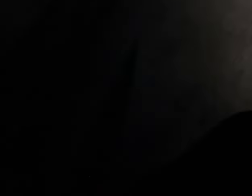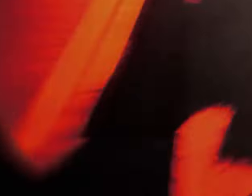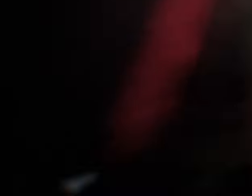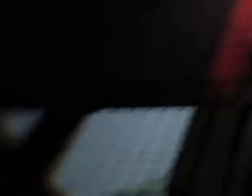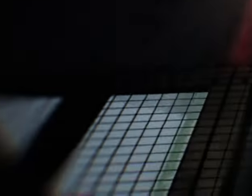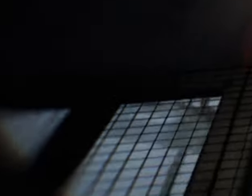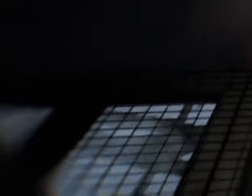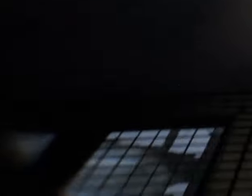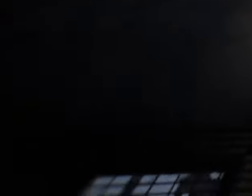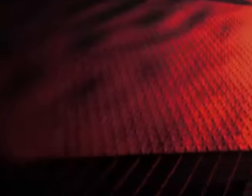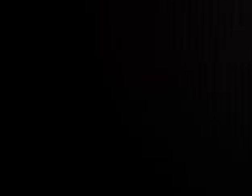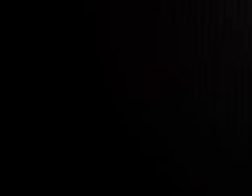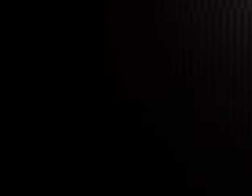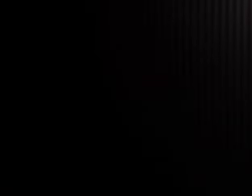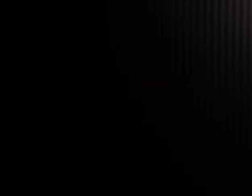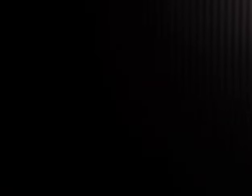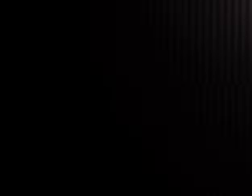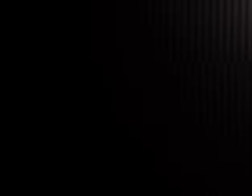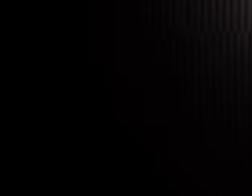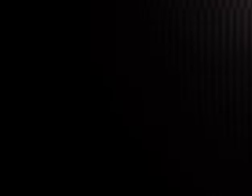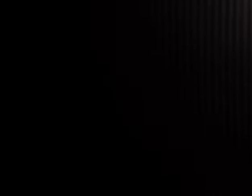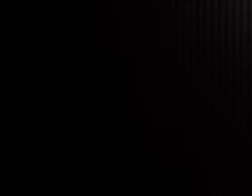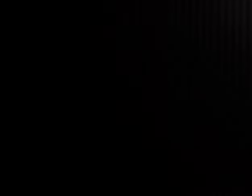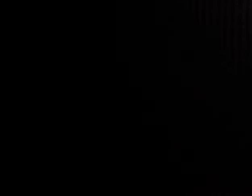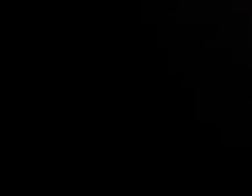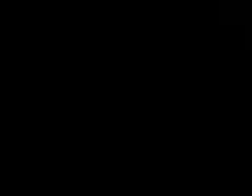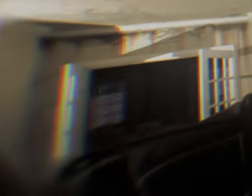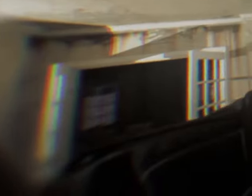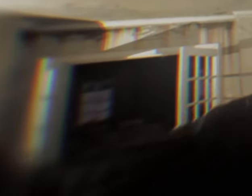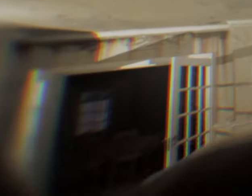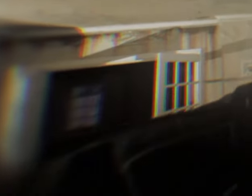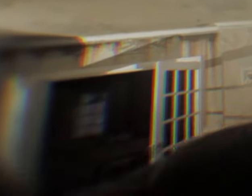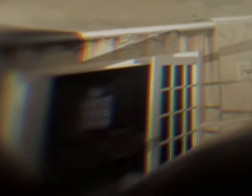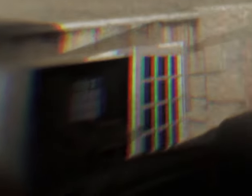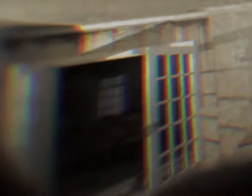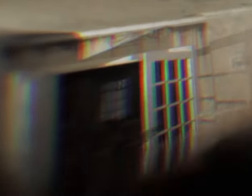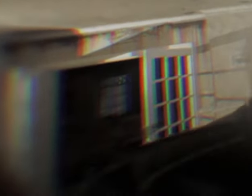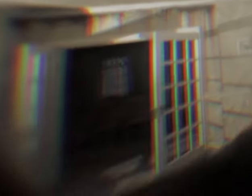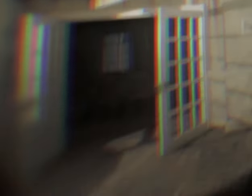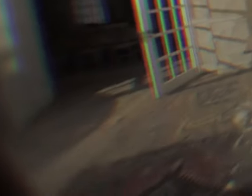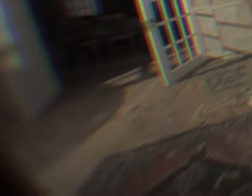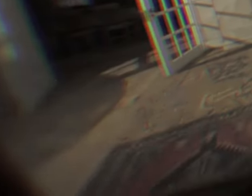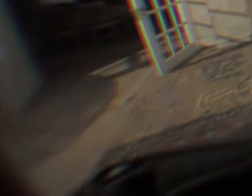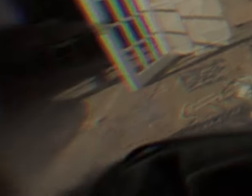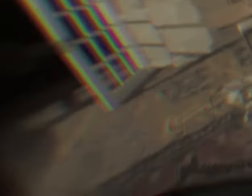Thank you.